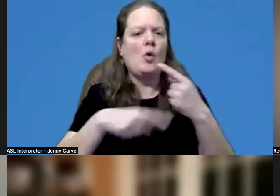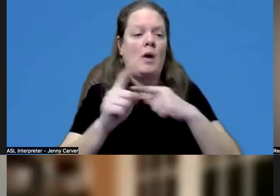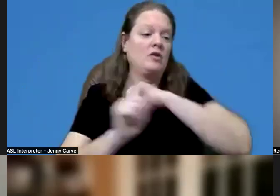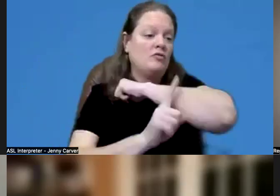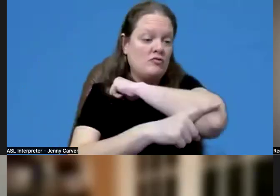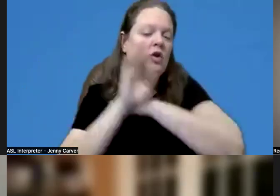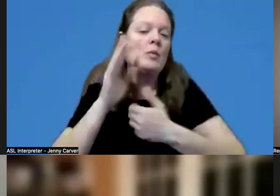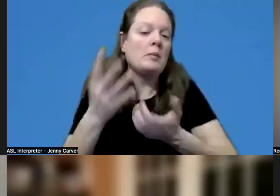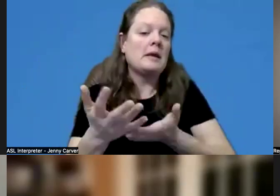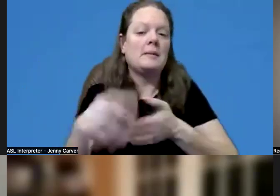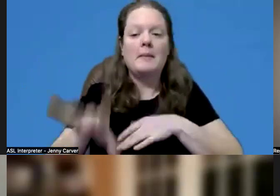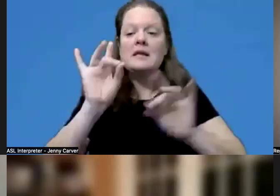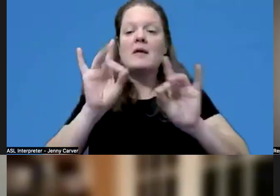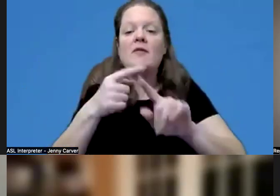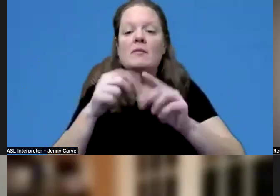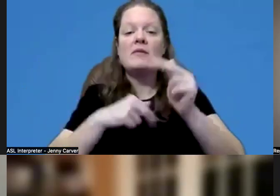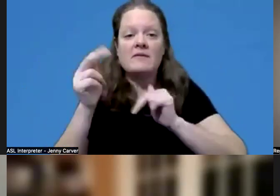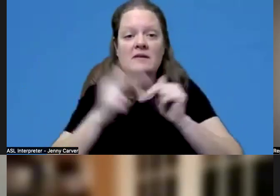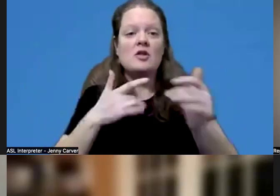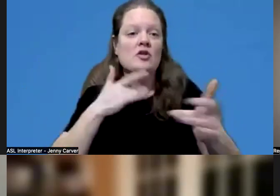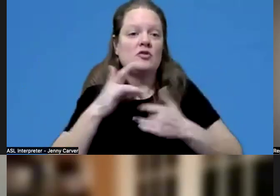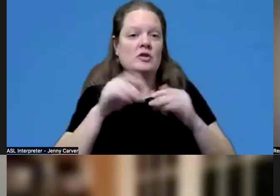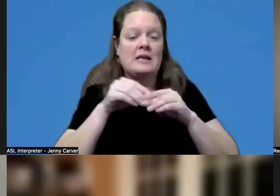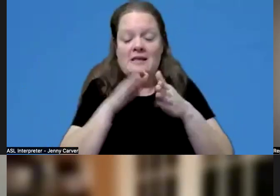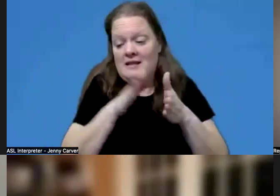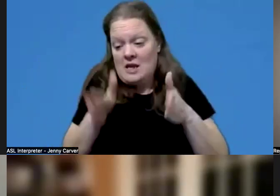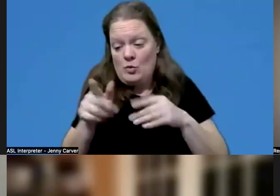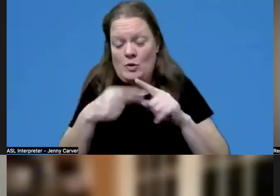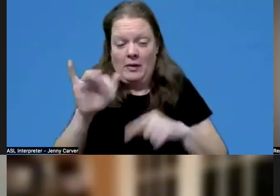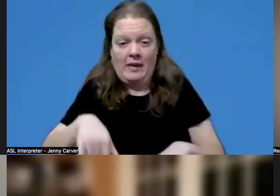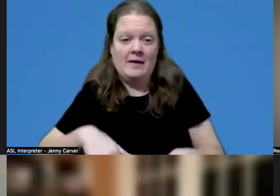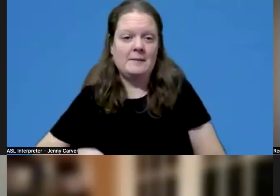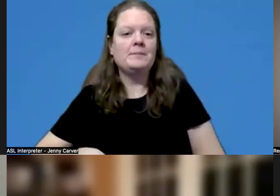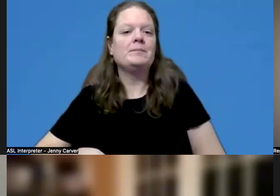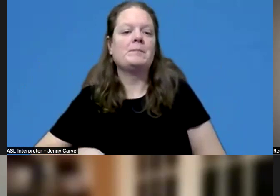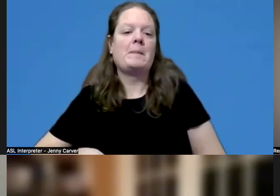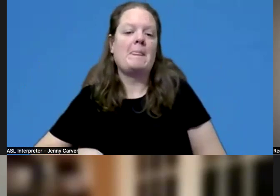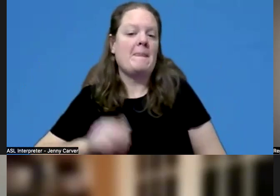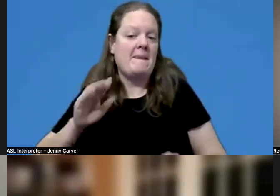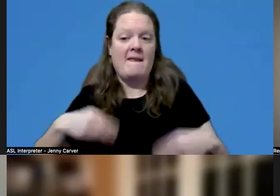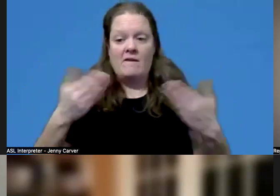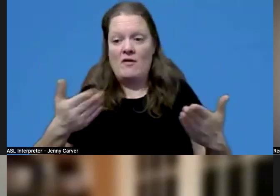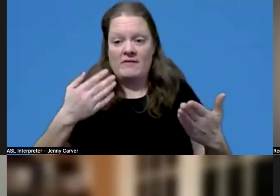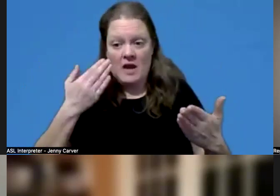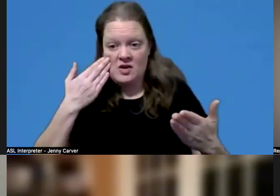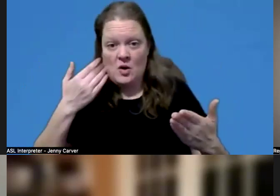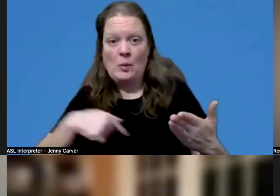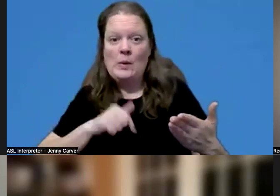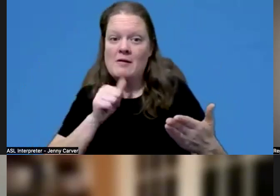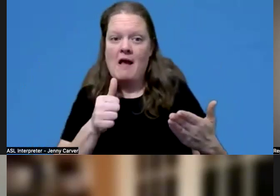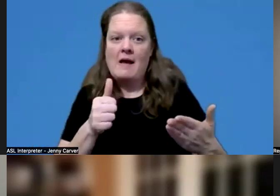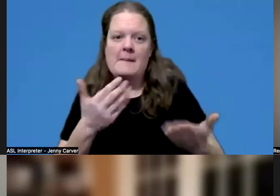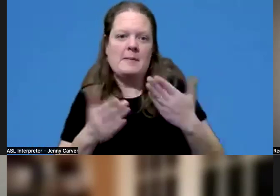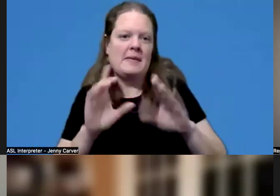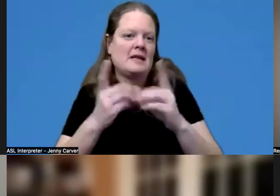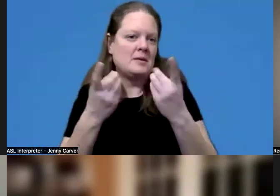collected from the facility, because there is a concern in the neighborhood. I can offer that. I know we're not maybe that